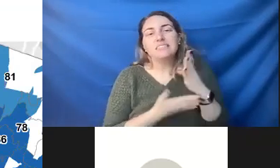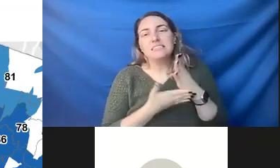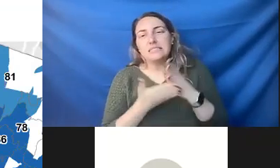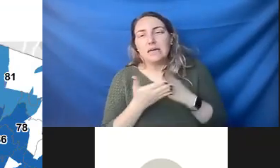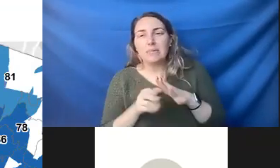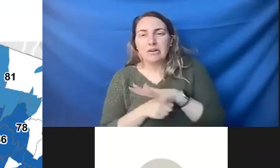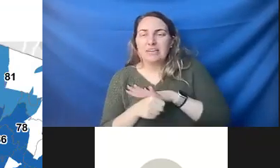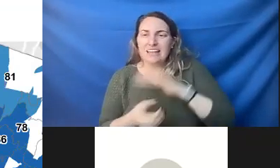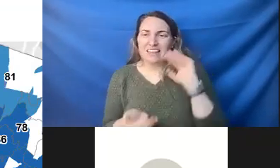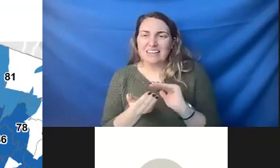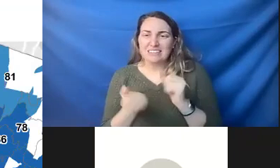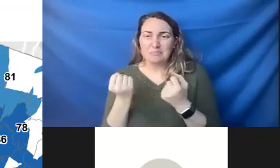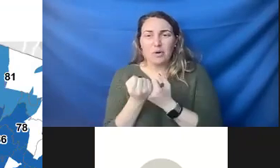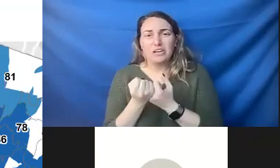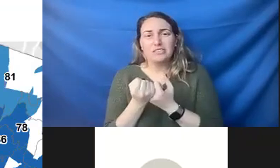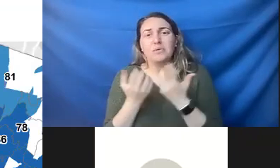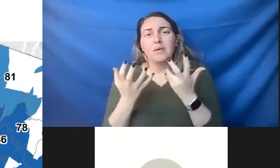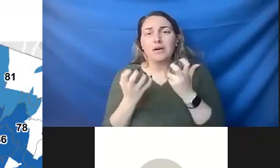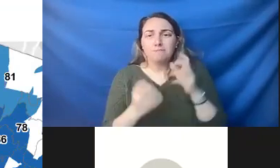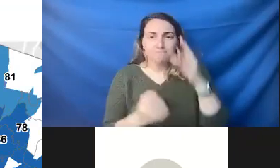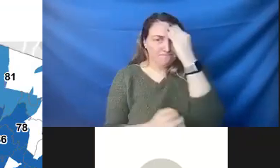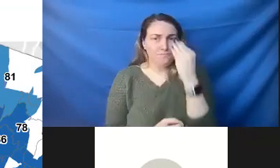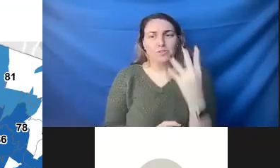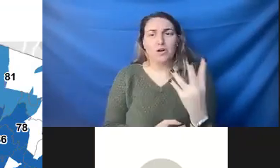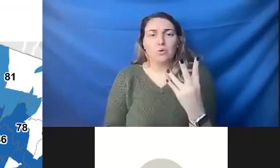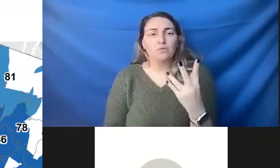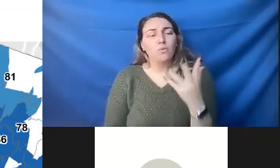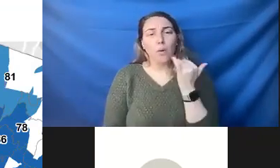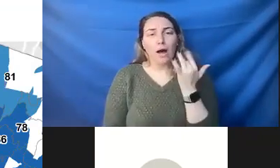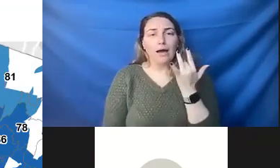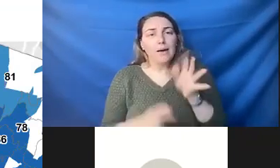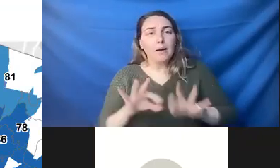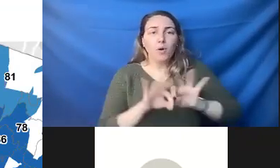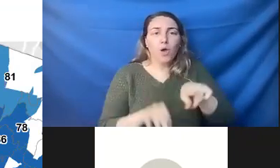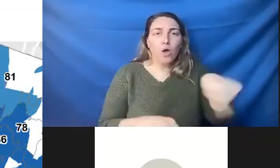to point those out for awareness for folks who are going to be doing outreach in these communities.